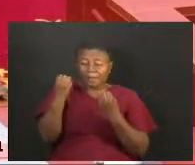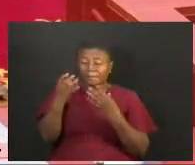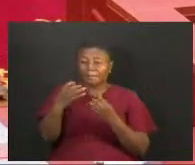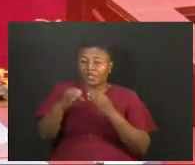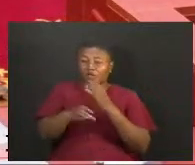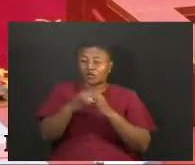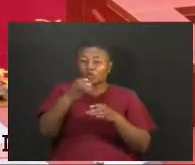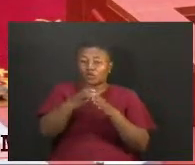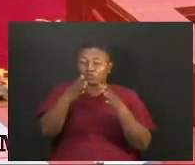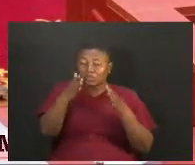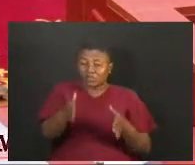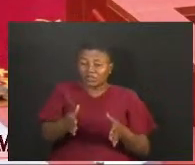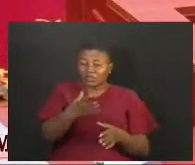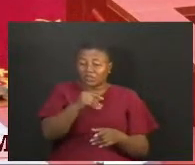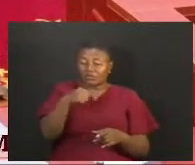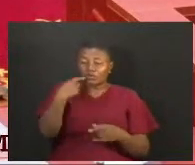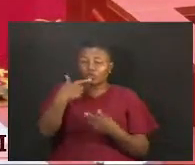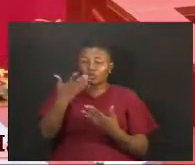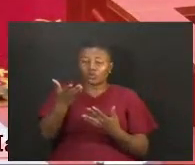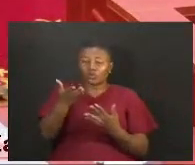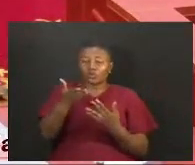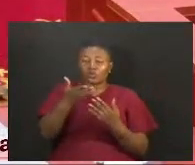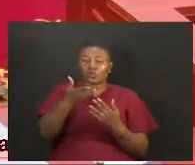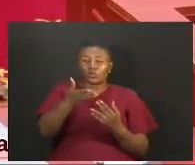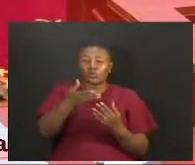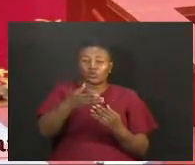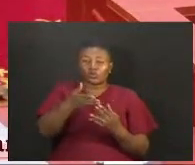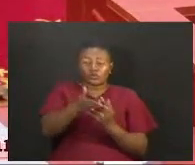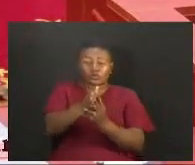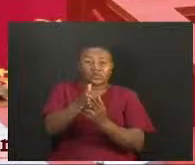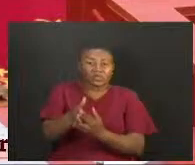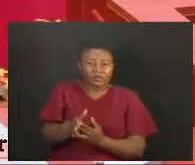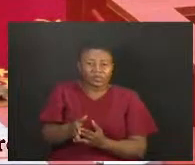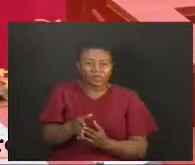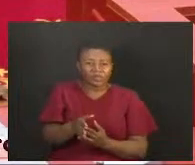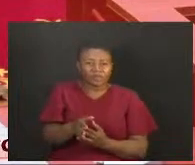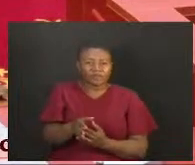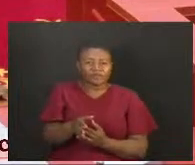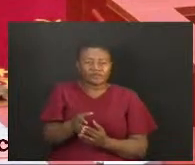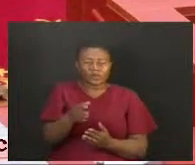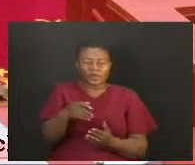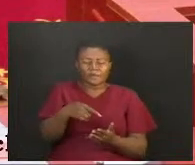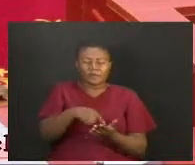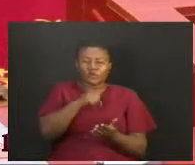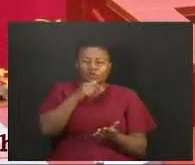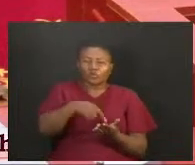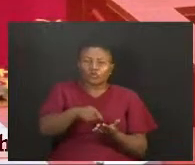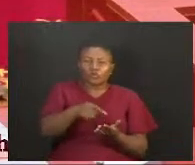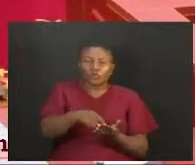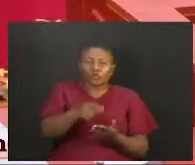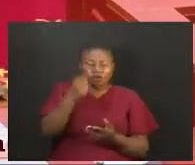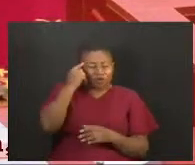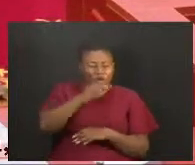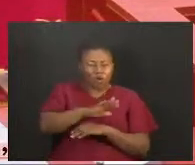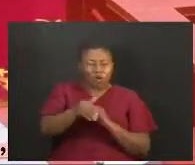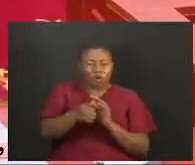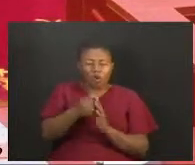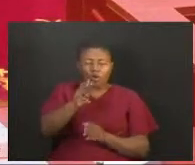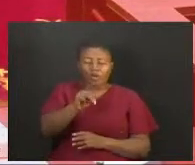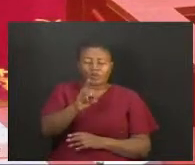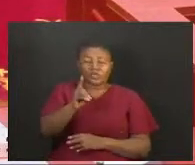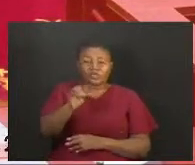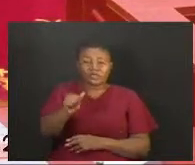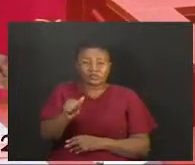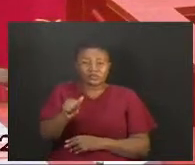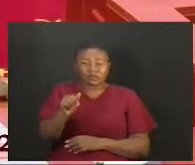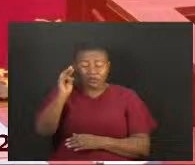and suppliers. To ascertain the total arrests and outstanding payment for all MDAs, the Ministry of Finance